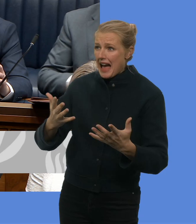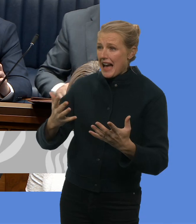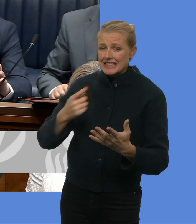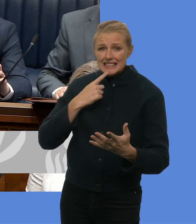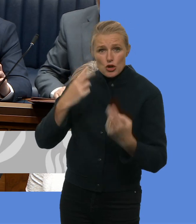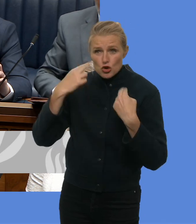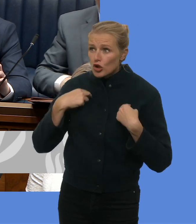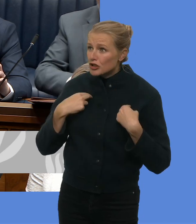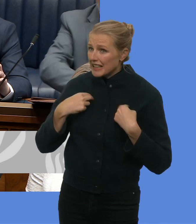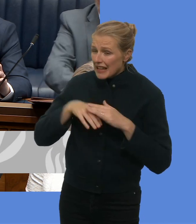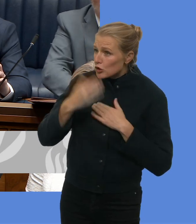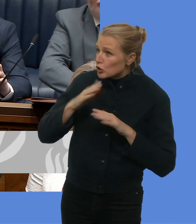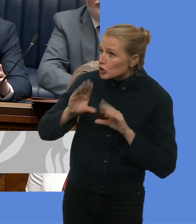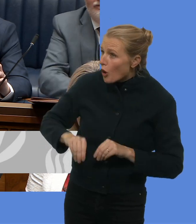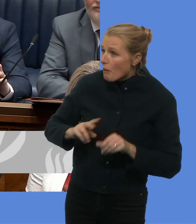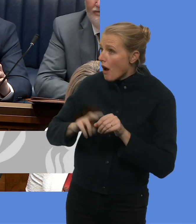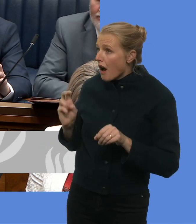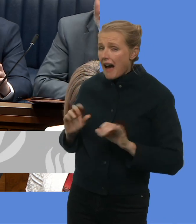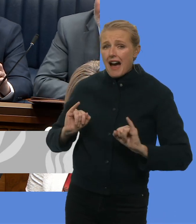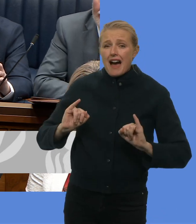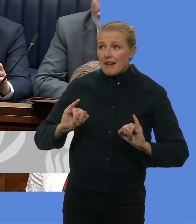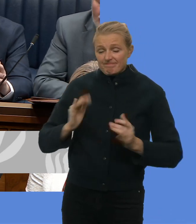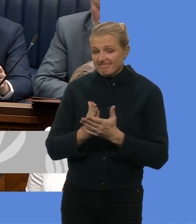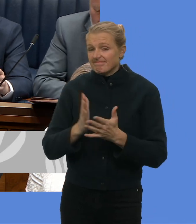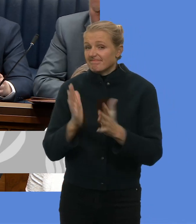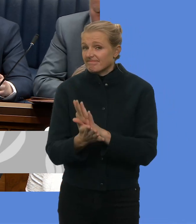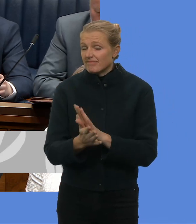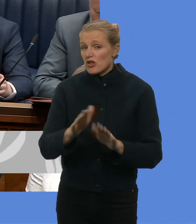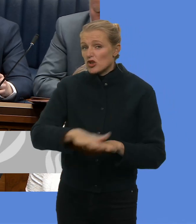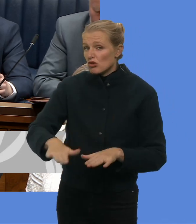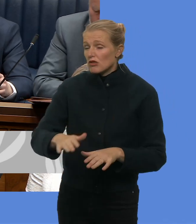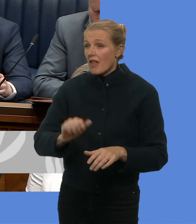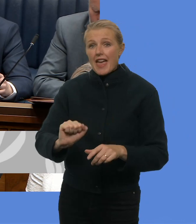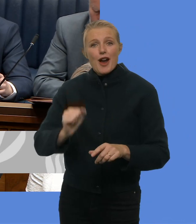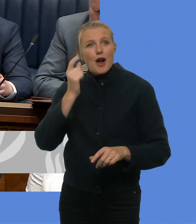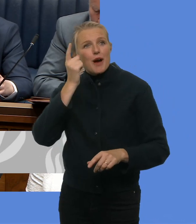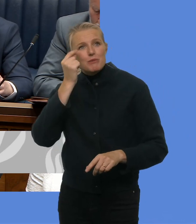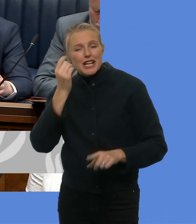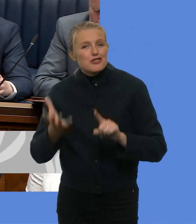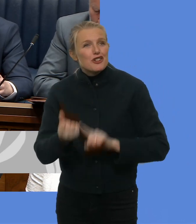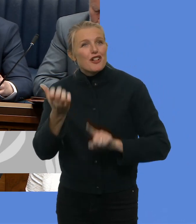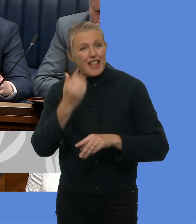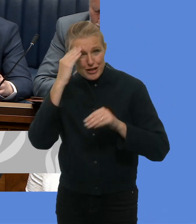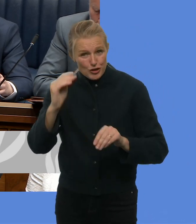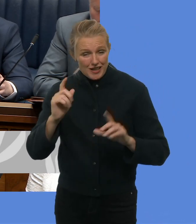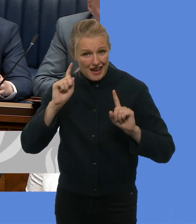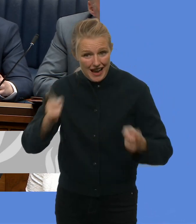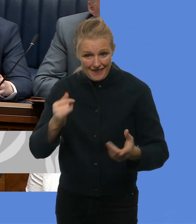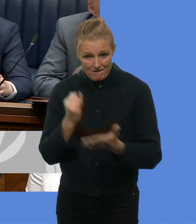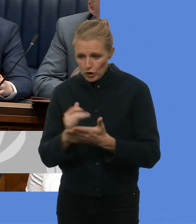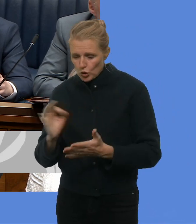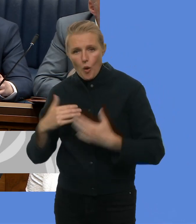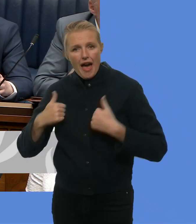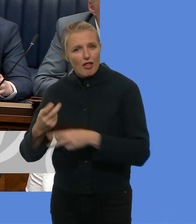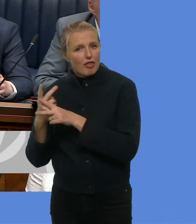services is already having an impact in terms of the educational potential for those children and young people. And I was particularly struck in